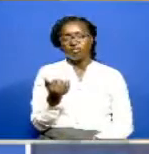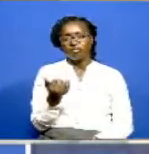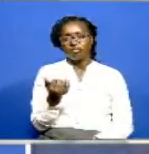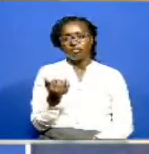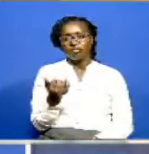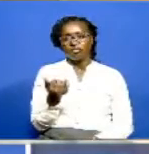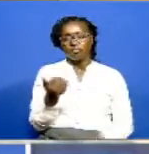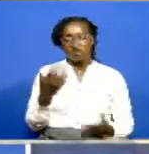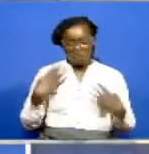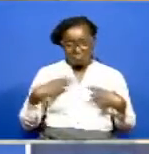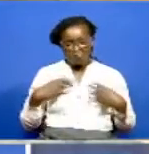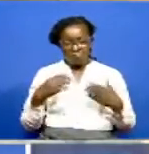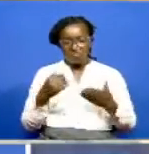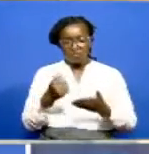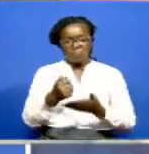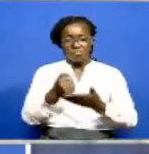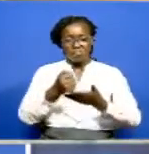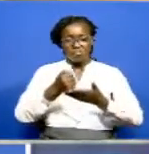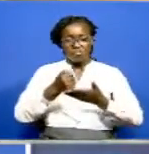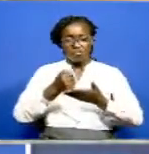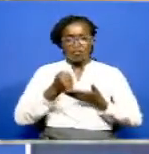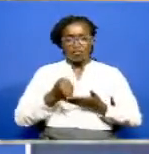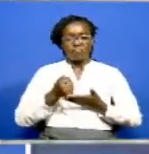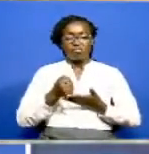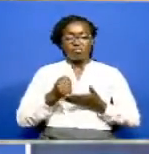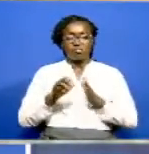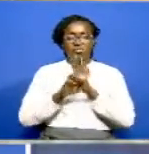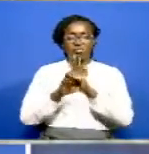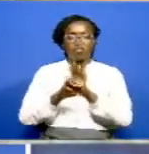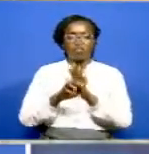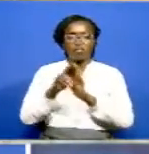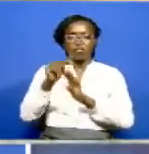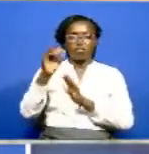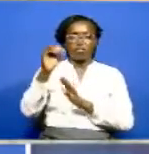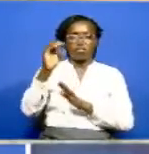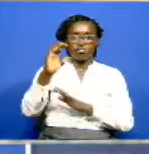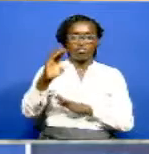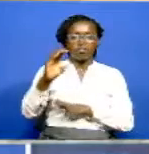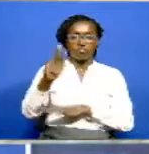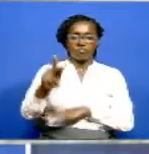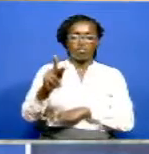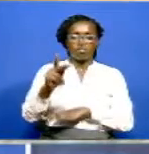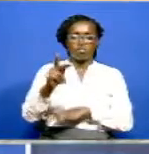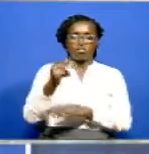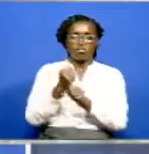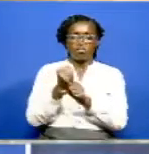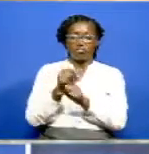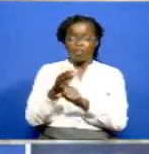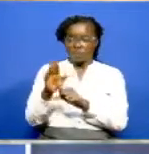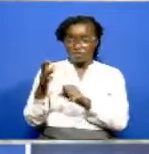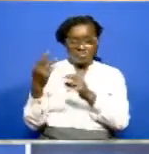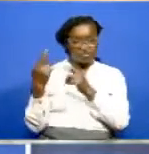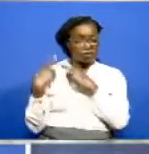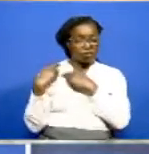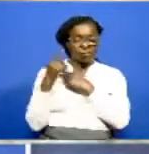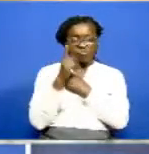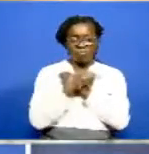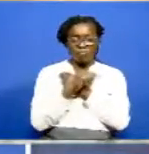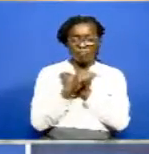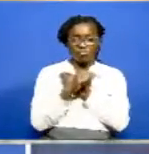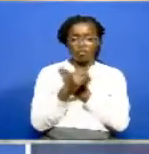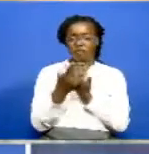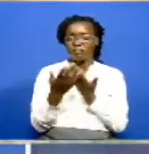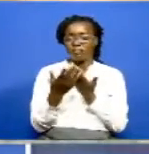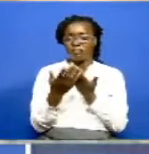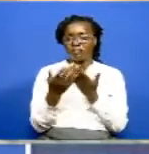the people who are helping us out, like, for example, the National Olympic Committee, has played their part, and we are kitted. So we